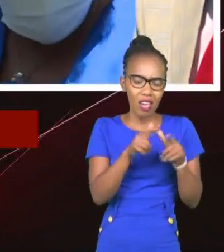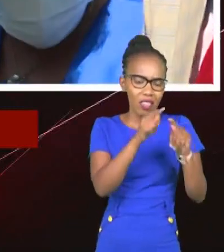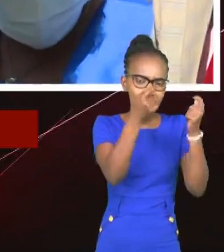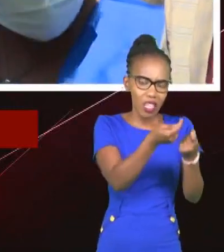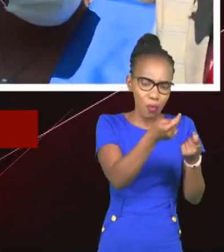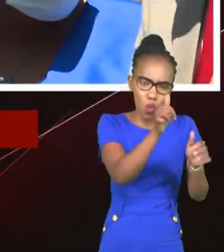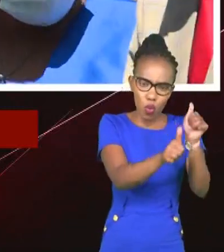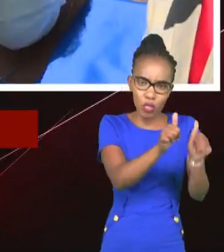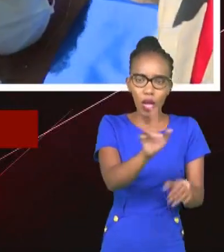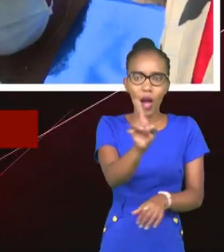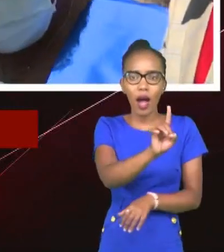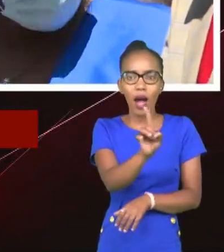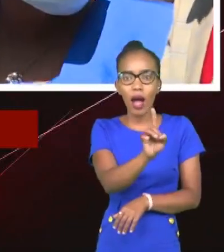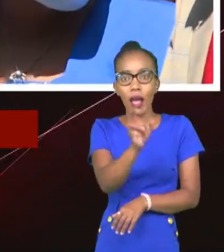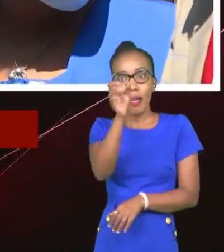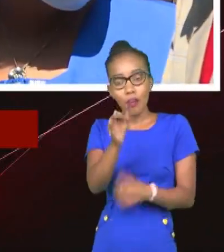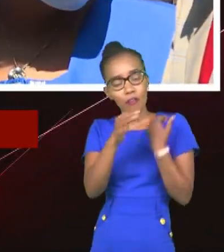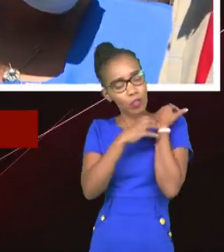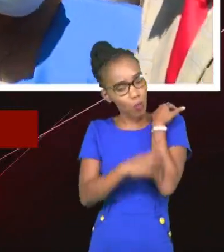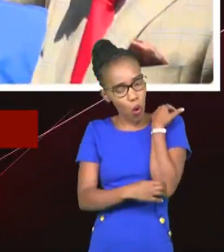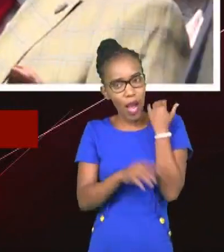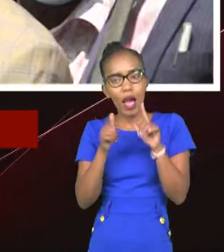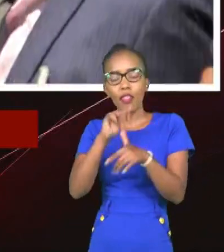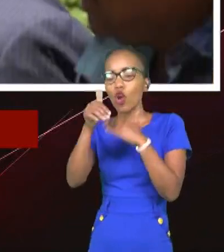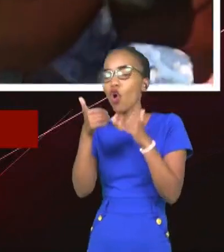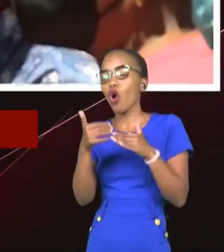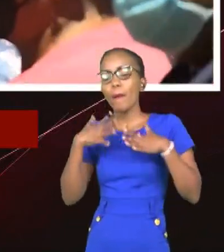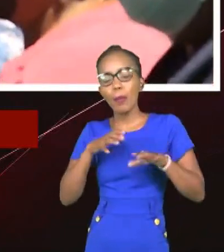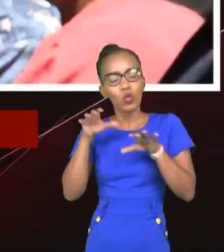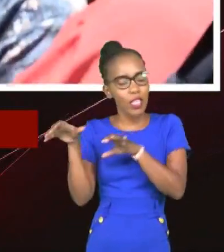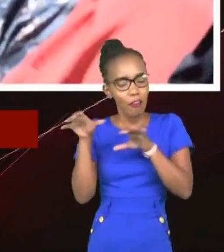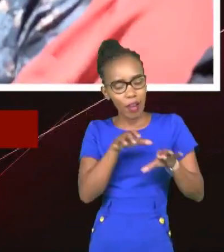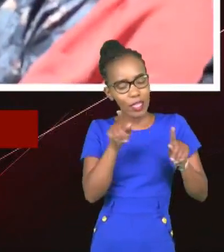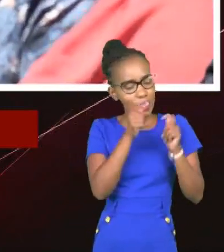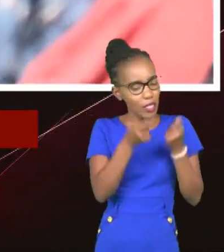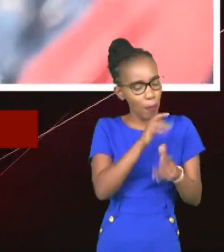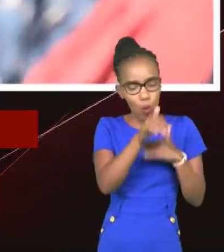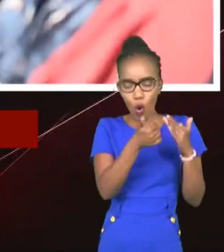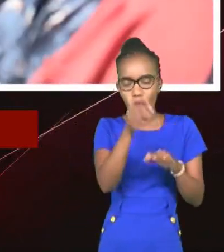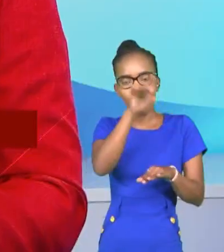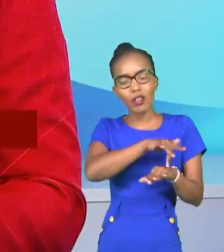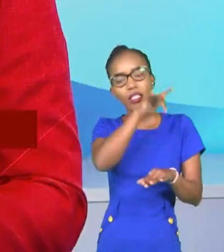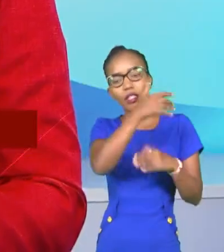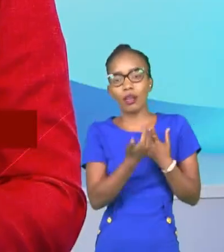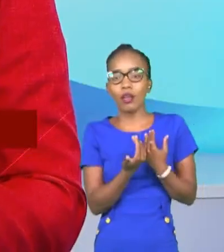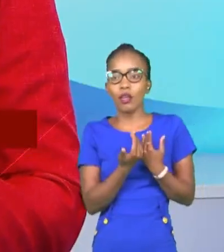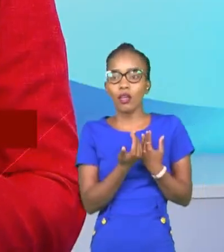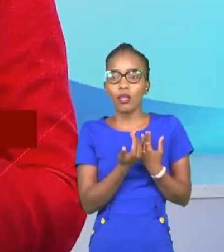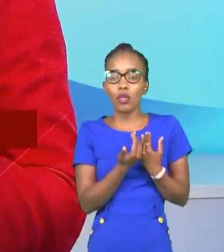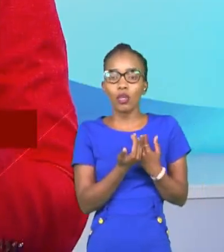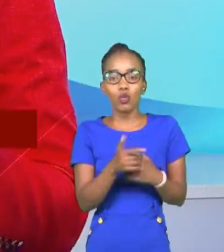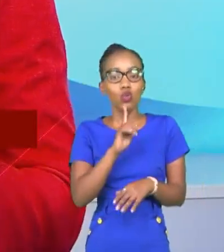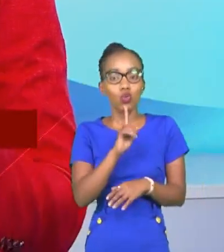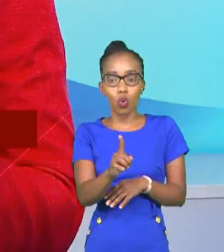No. If it's poor pay affects everybody, all tribes across the divide. So,